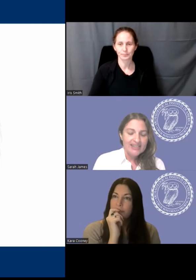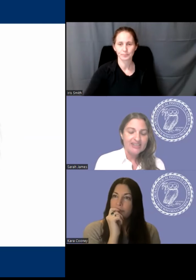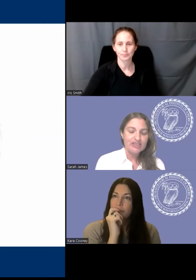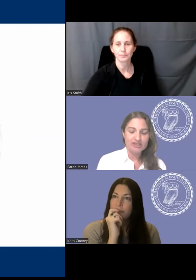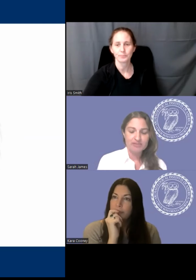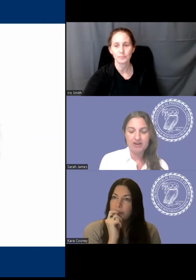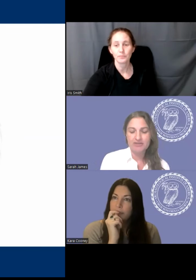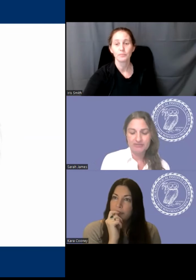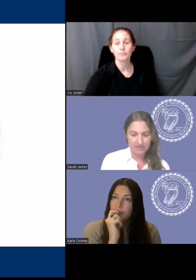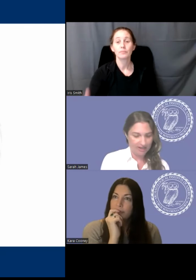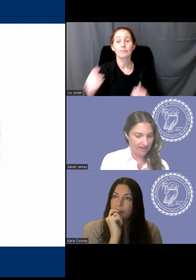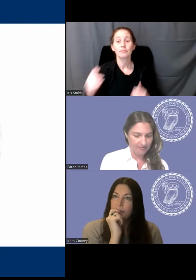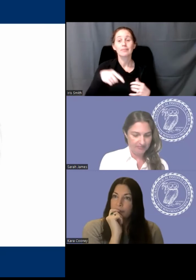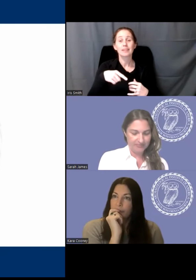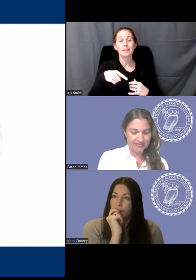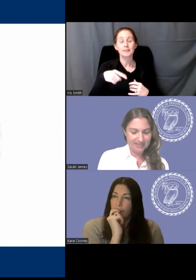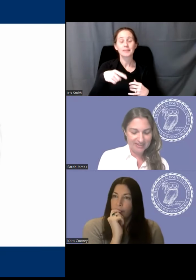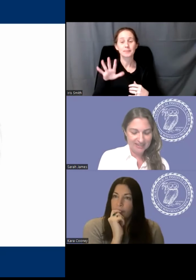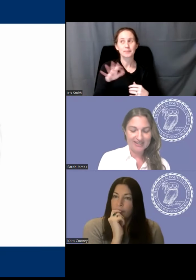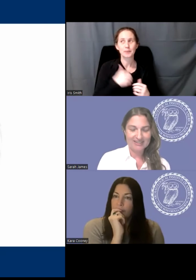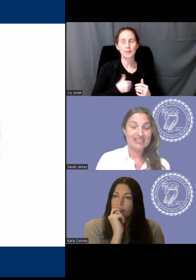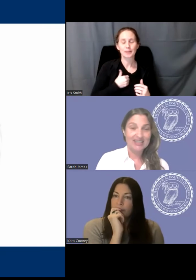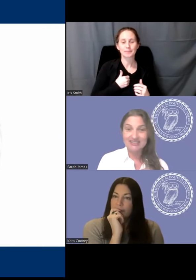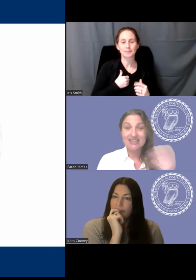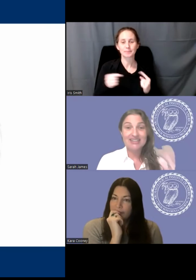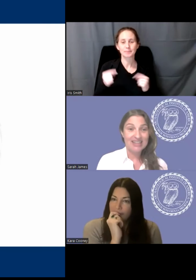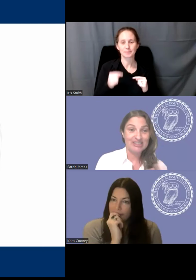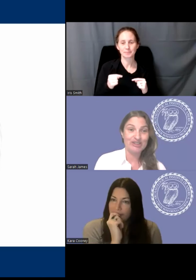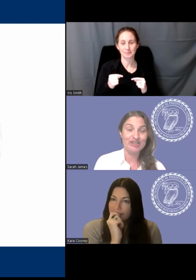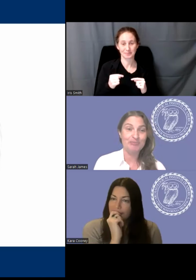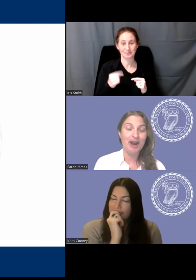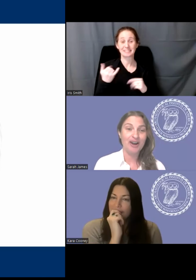Tonight's lecture is part of a